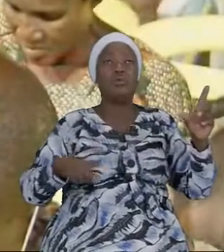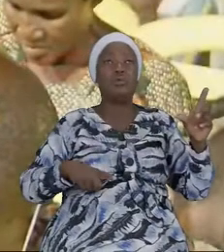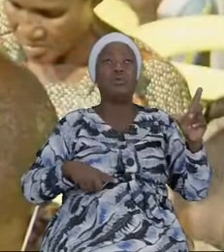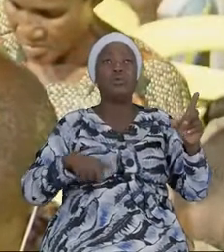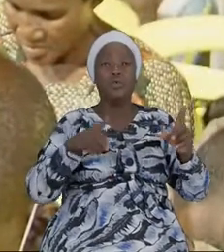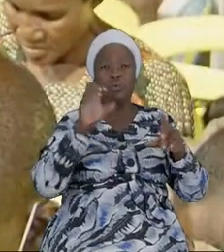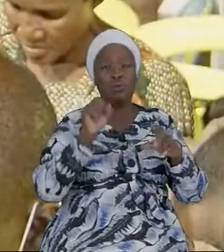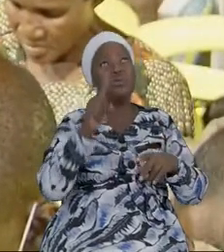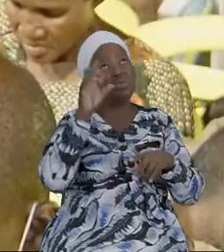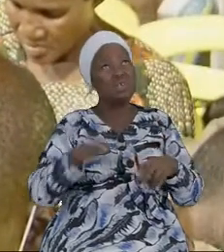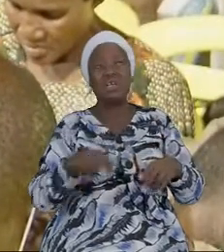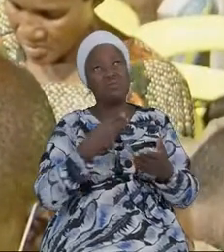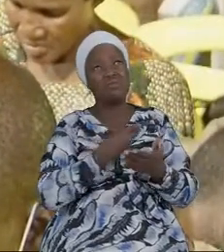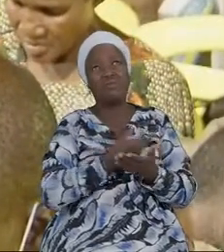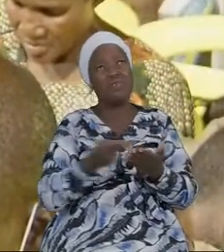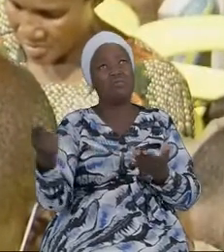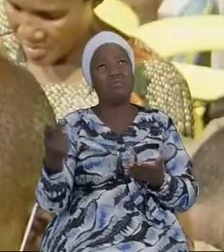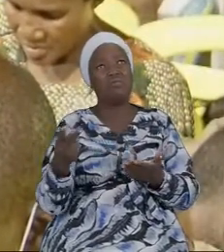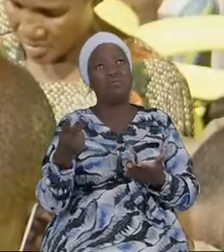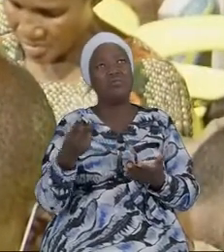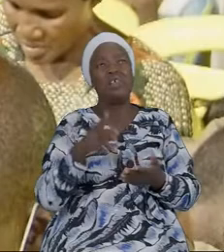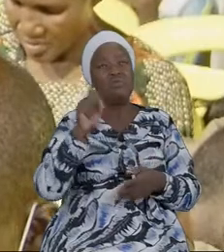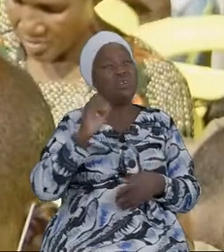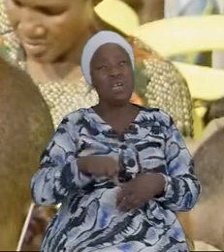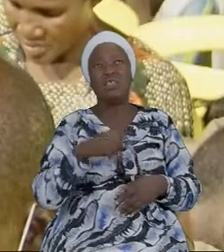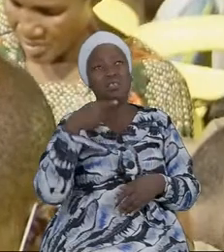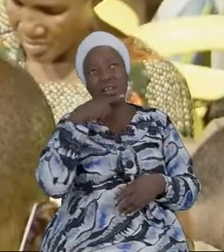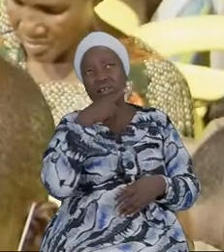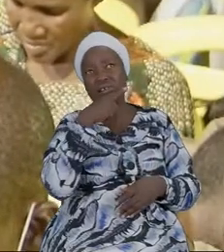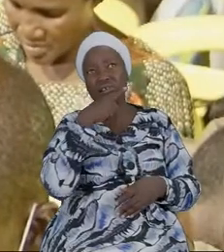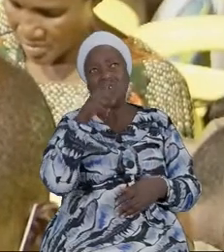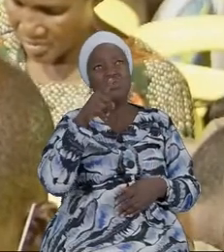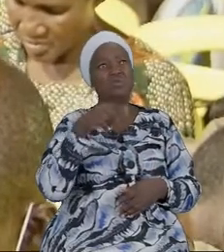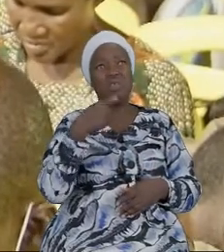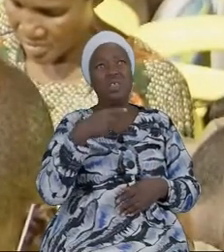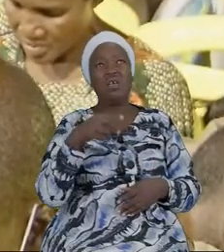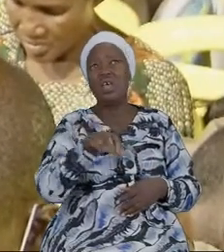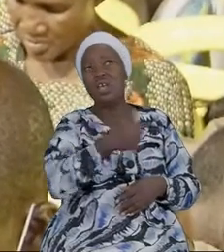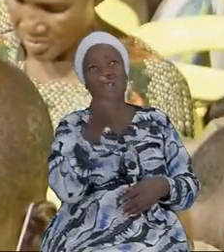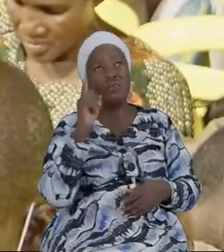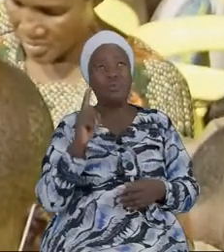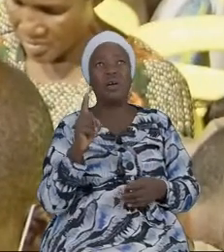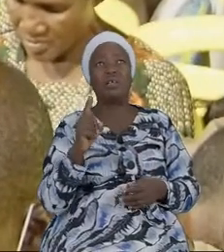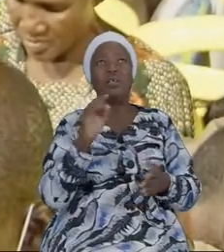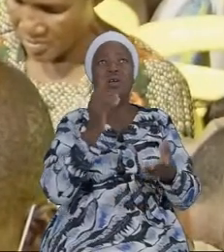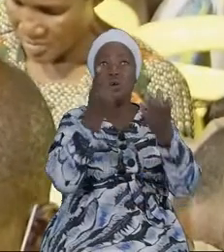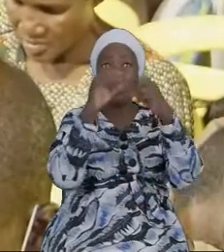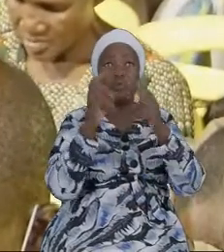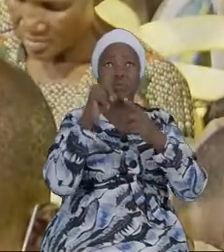You cannot fail. You cannot lie. You said, whosoever comes to